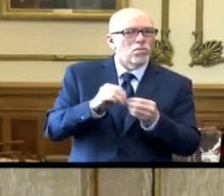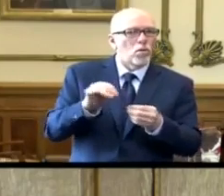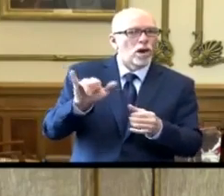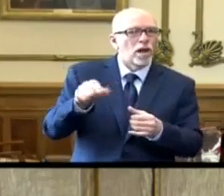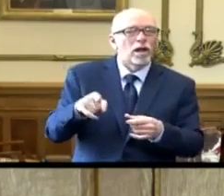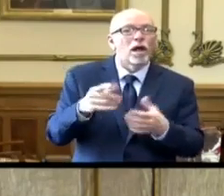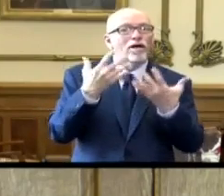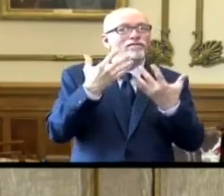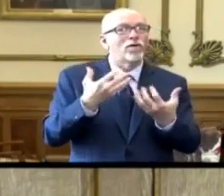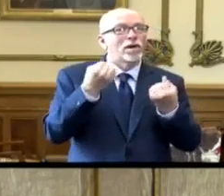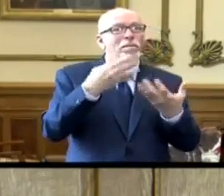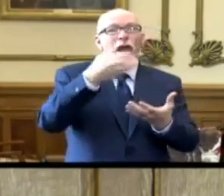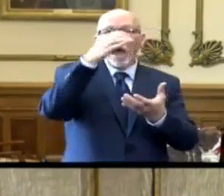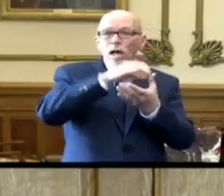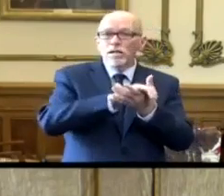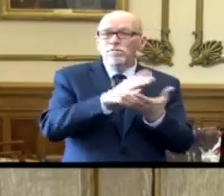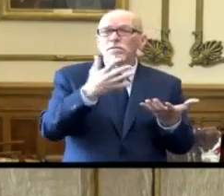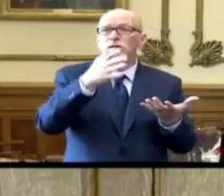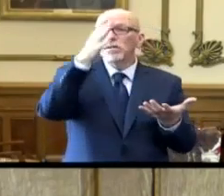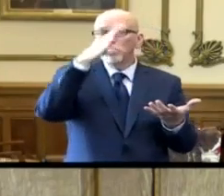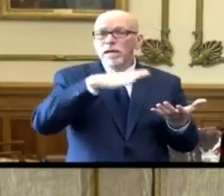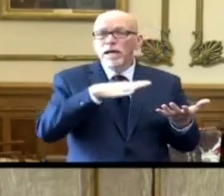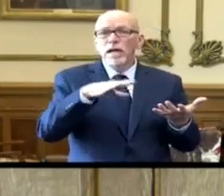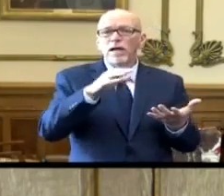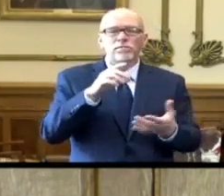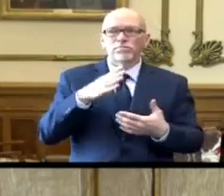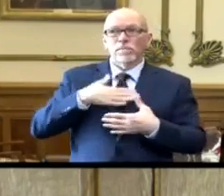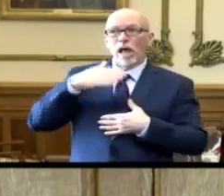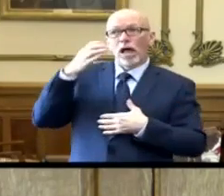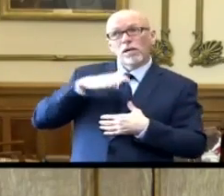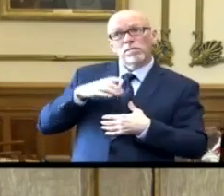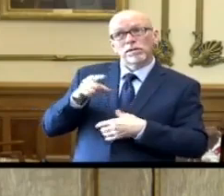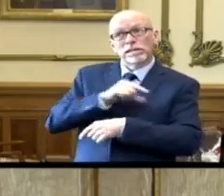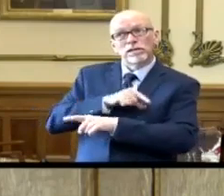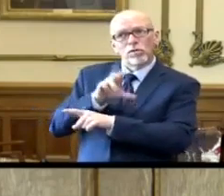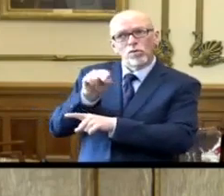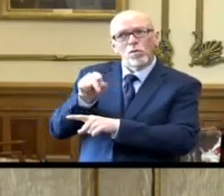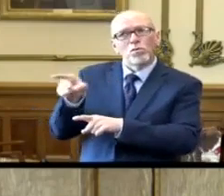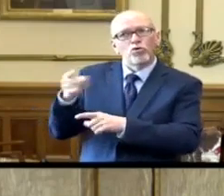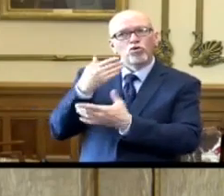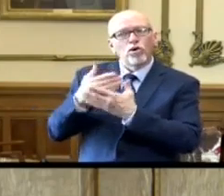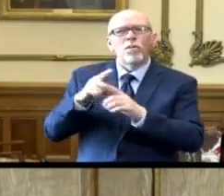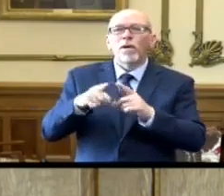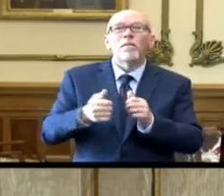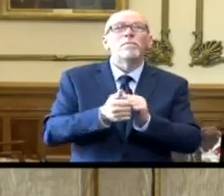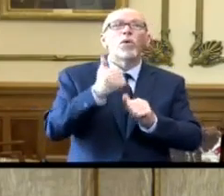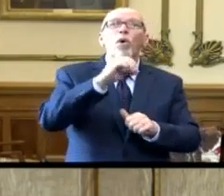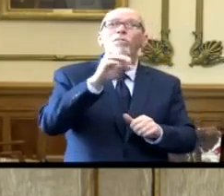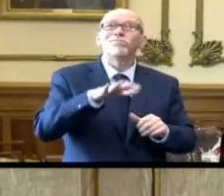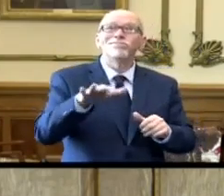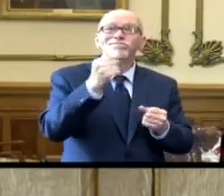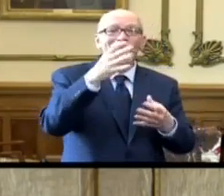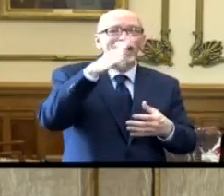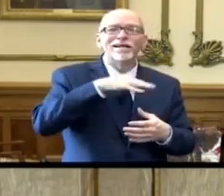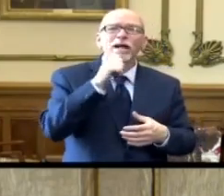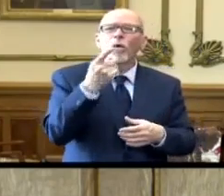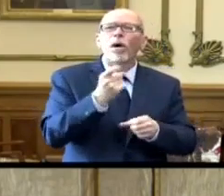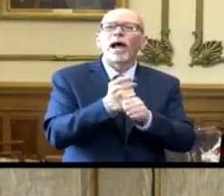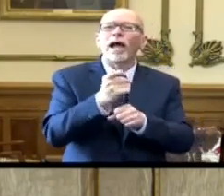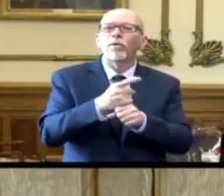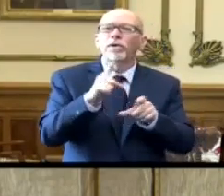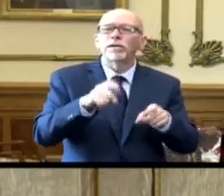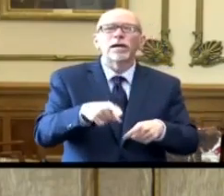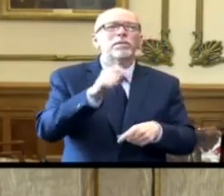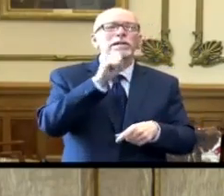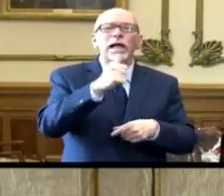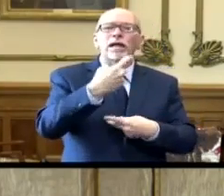Unfortunately, a lot of our husbands, and I can not say that my husband is one of these, he's very good at this, but they don't always come in and do their annual exams and